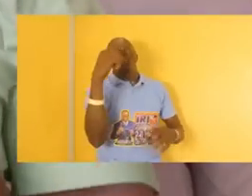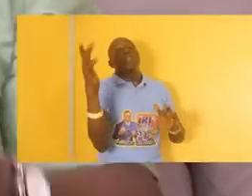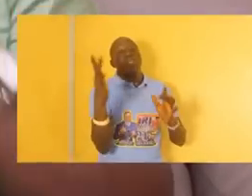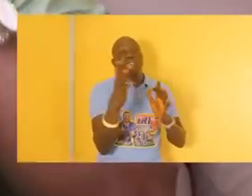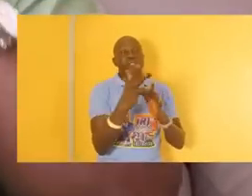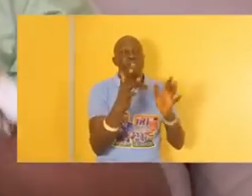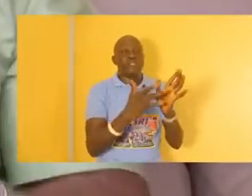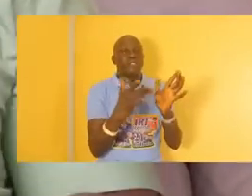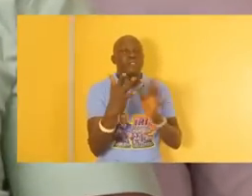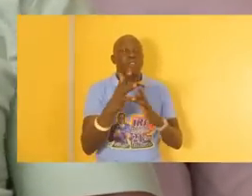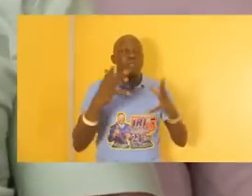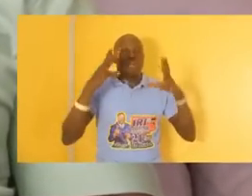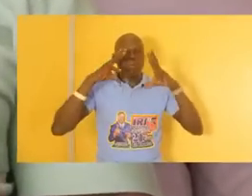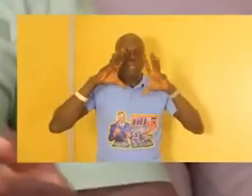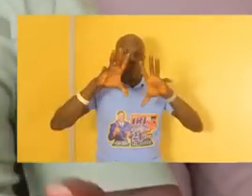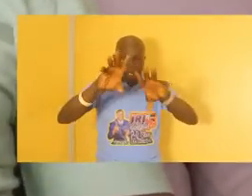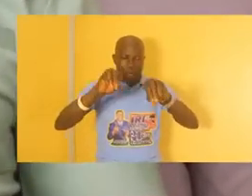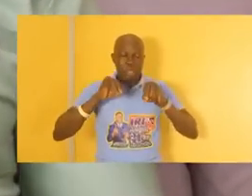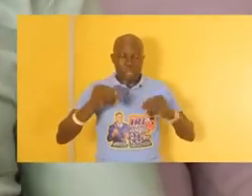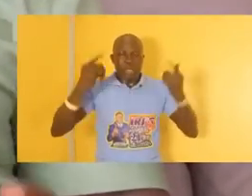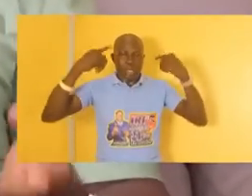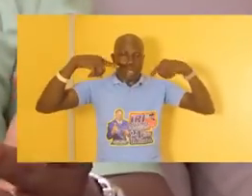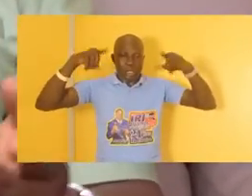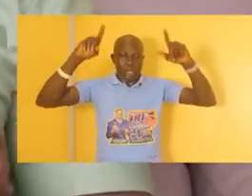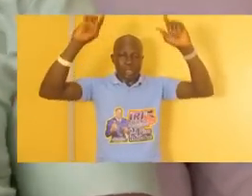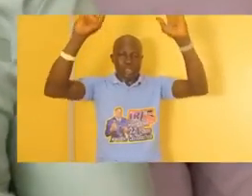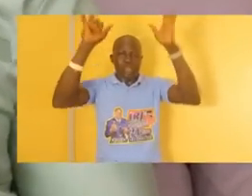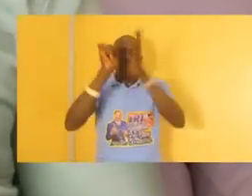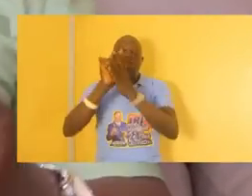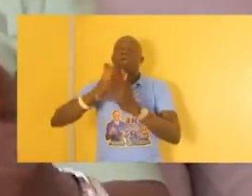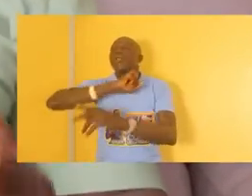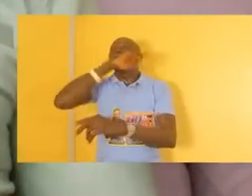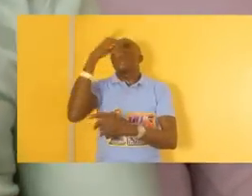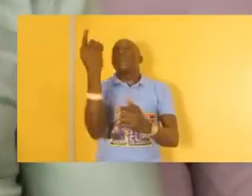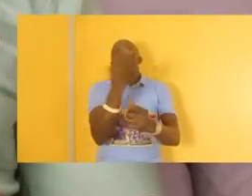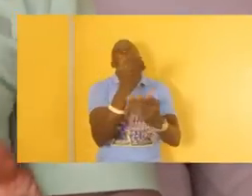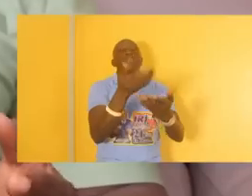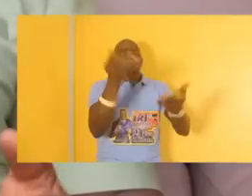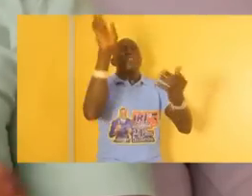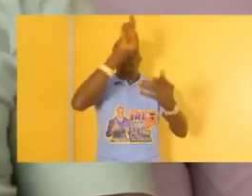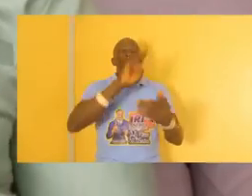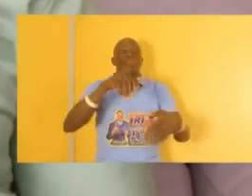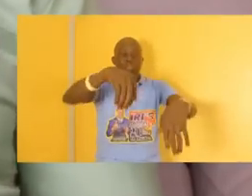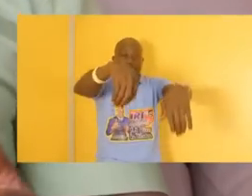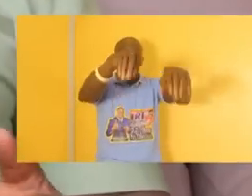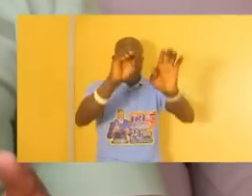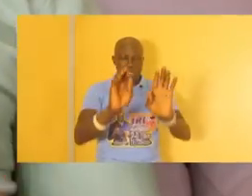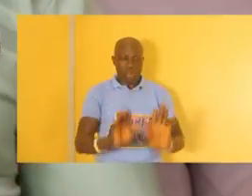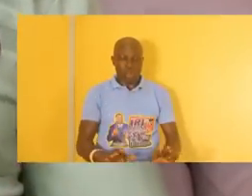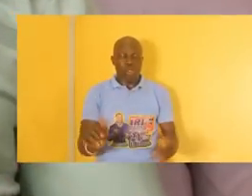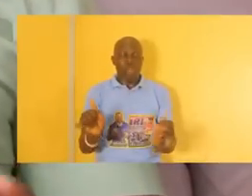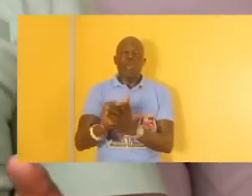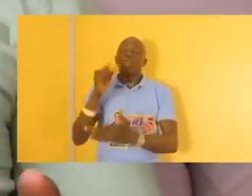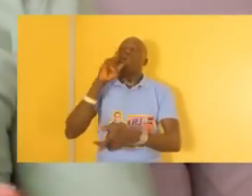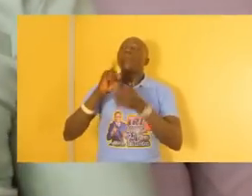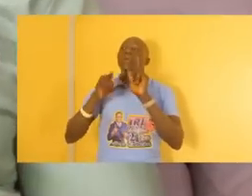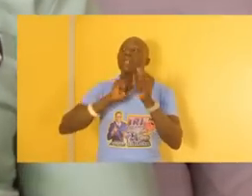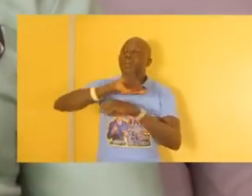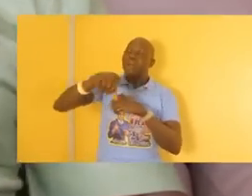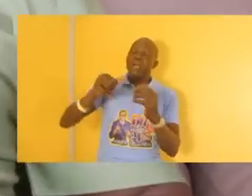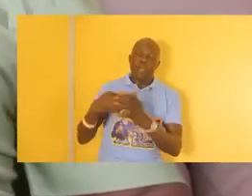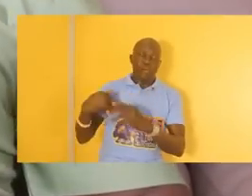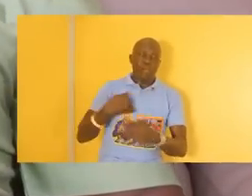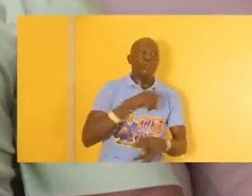Abraham. Look at Abraham's firstborn. Look at Isaac firstborn. Look at Jacob Isaac. Look at